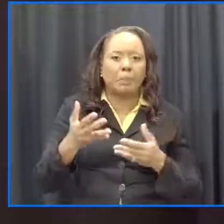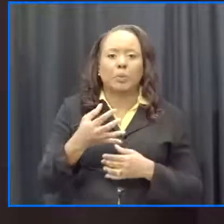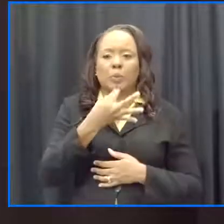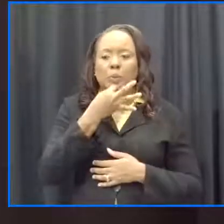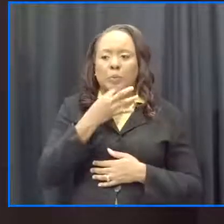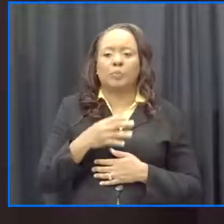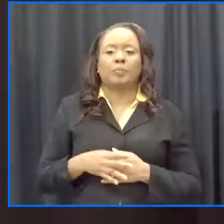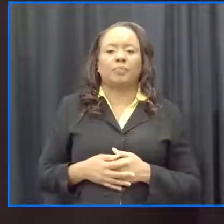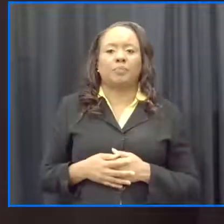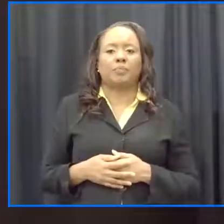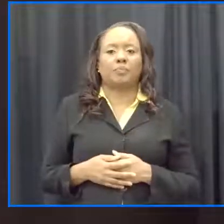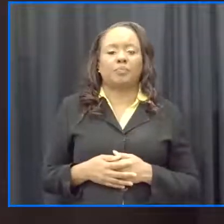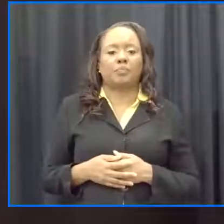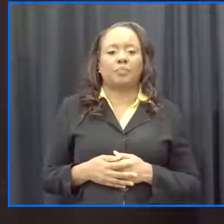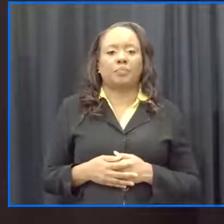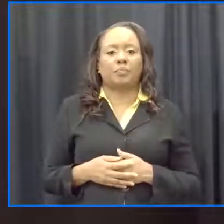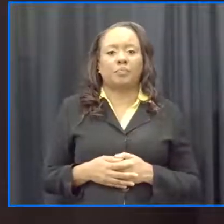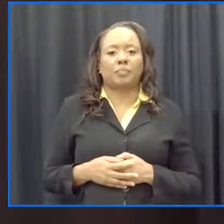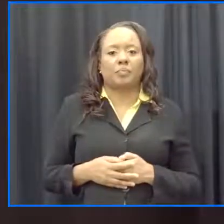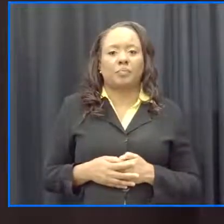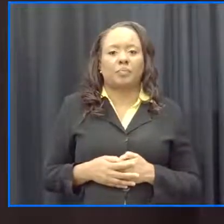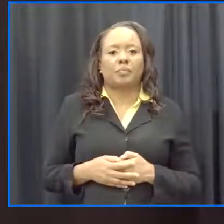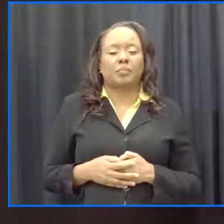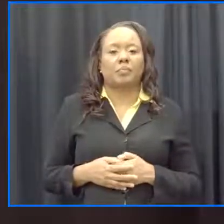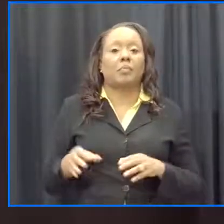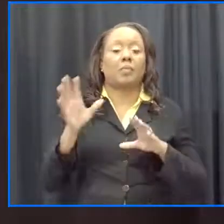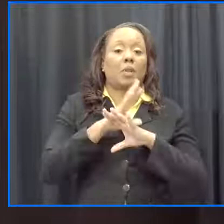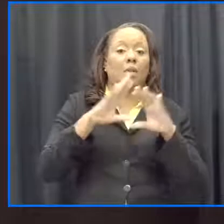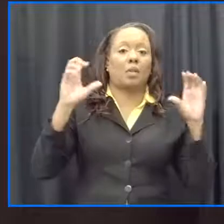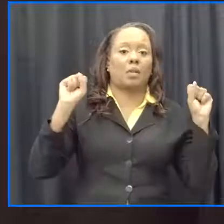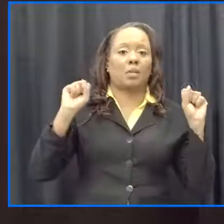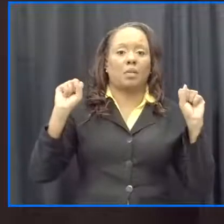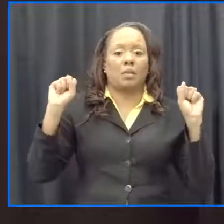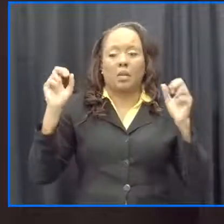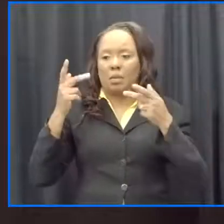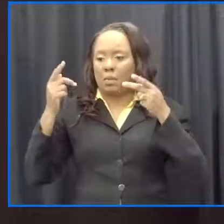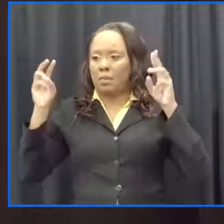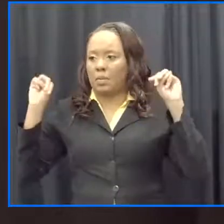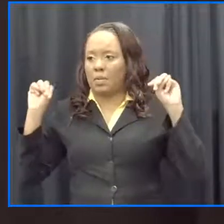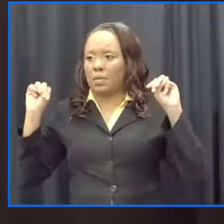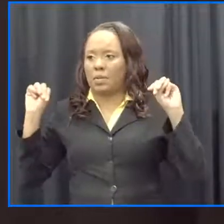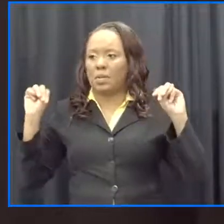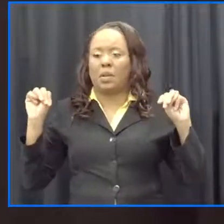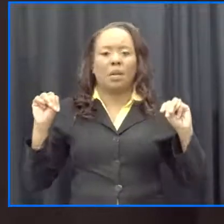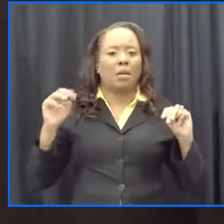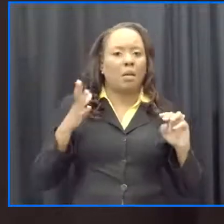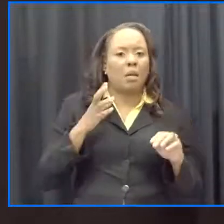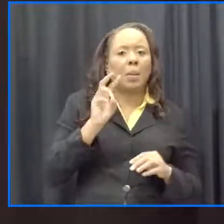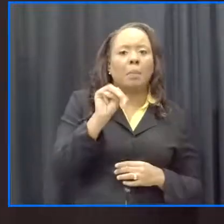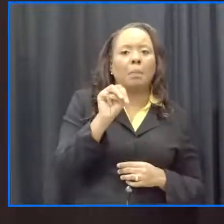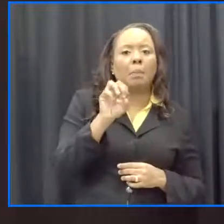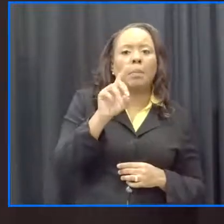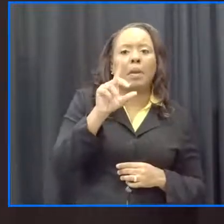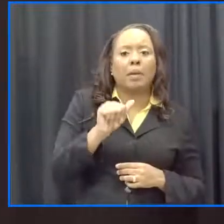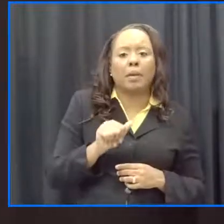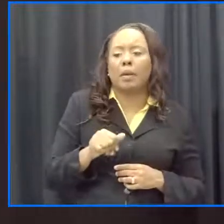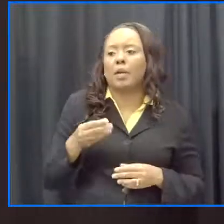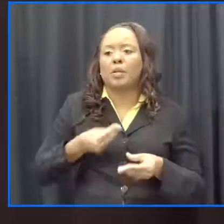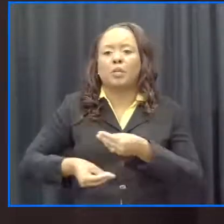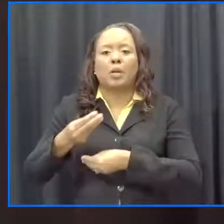Significant institutions such as the Office of the President, the Office of the Prime Minister, the judiciary, the